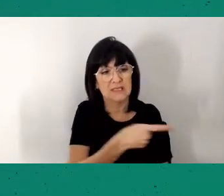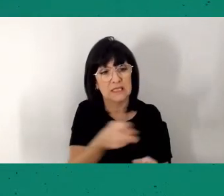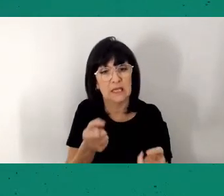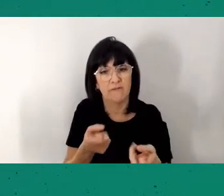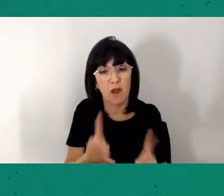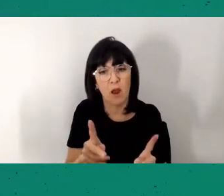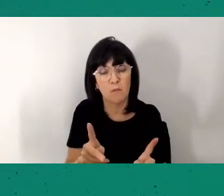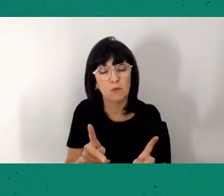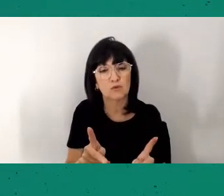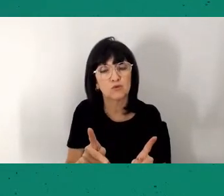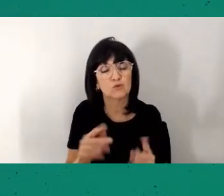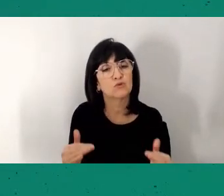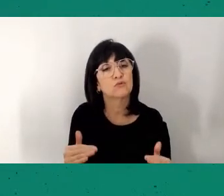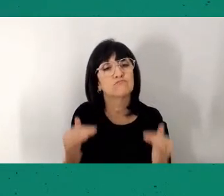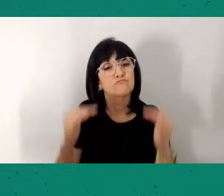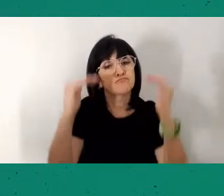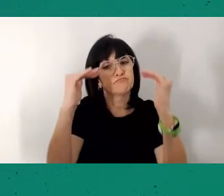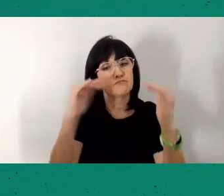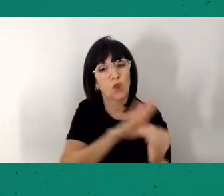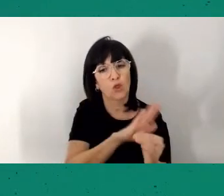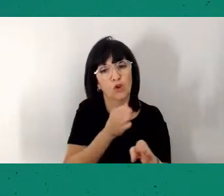Well,